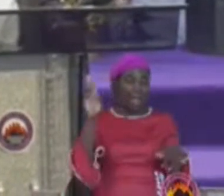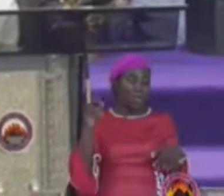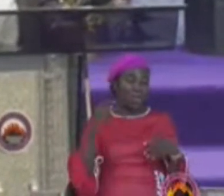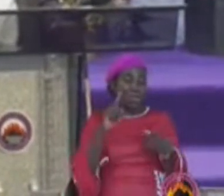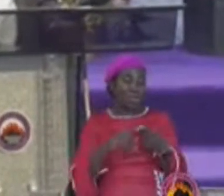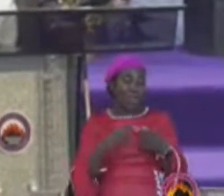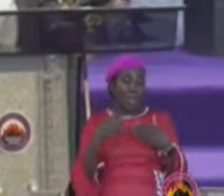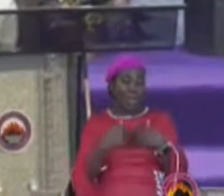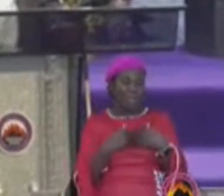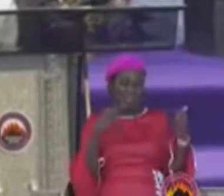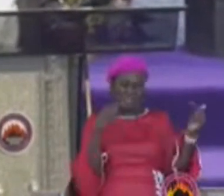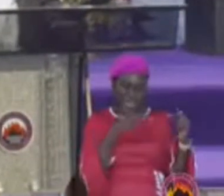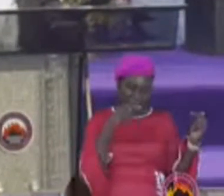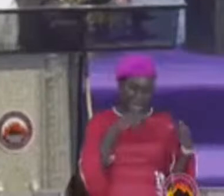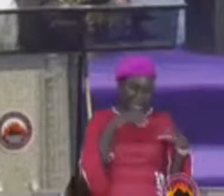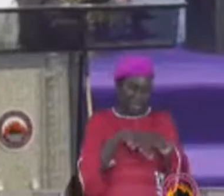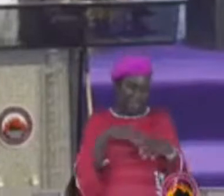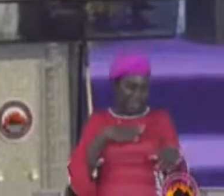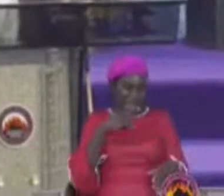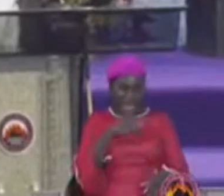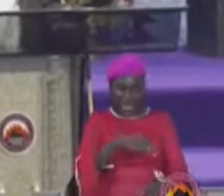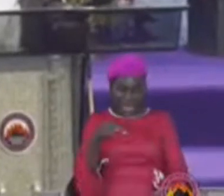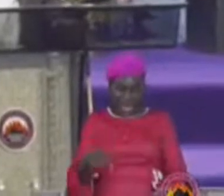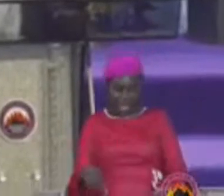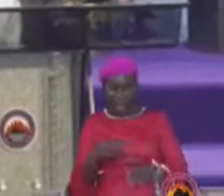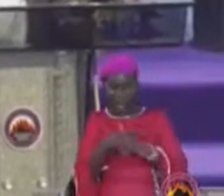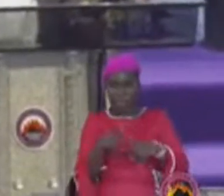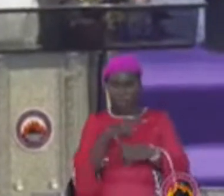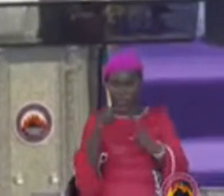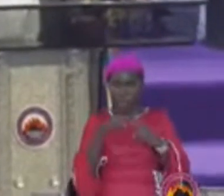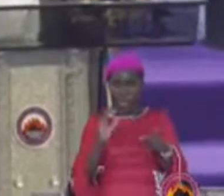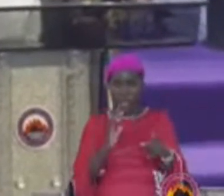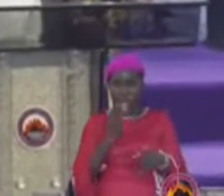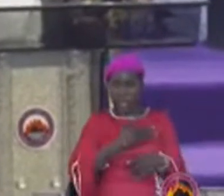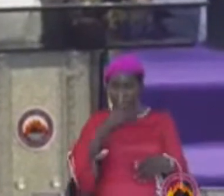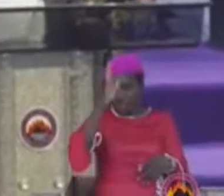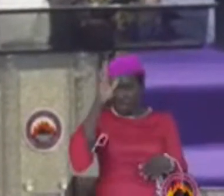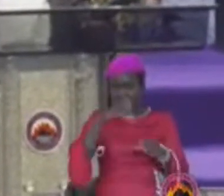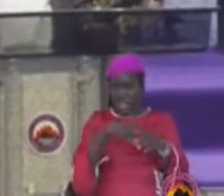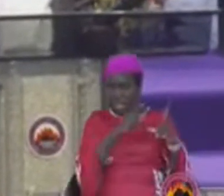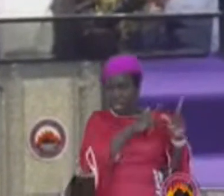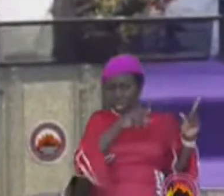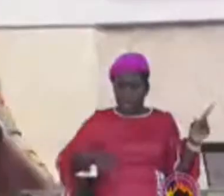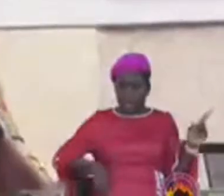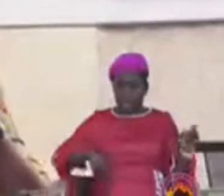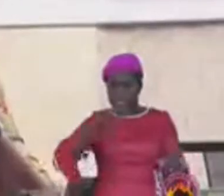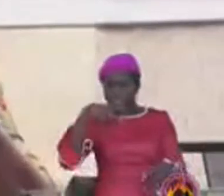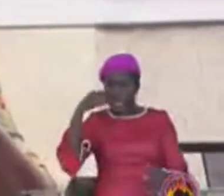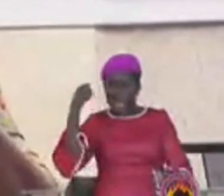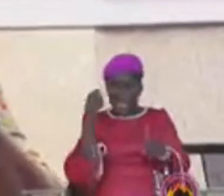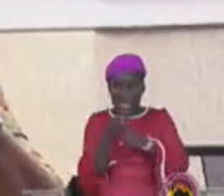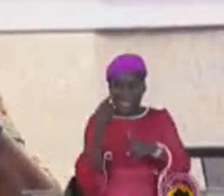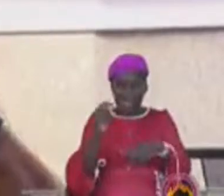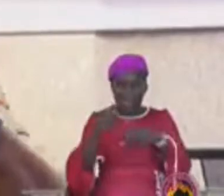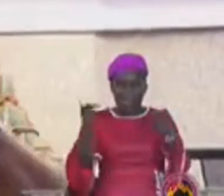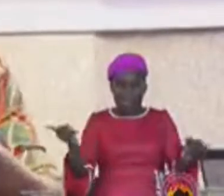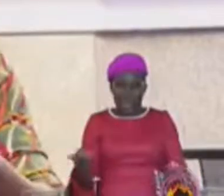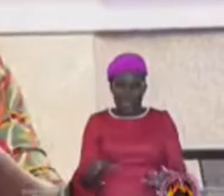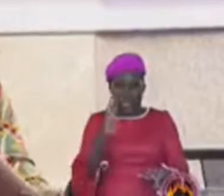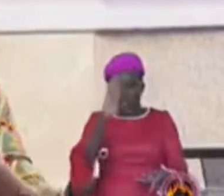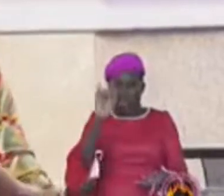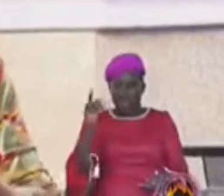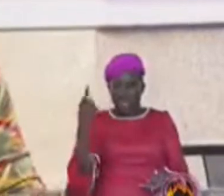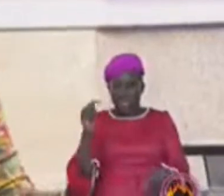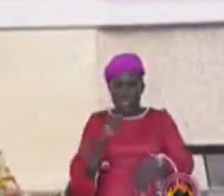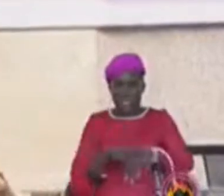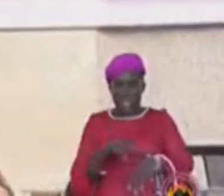right knee. But when our father in the Lord said we should eat the place several times, by the time I finish eating,